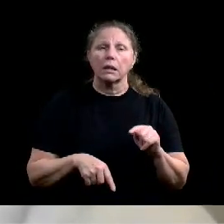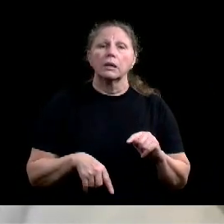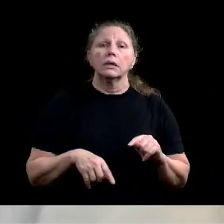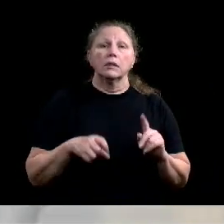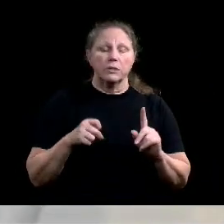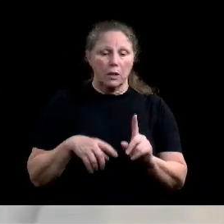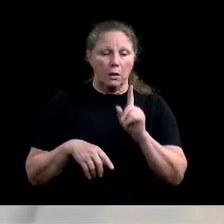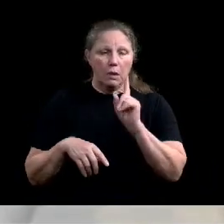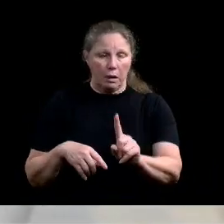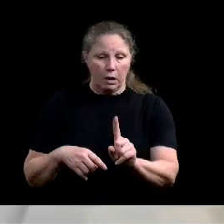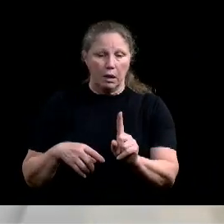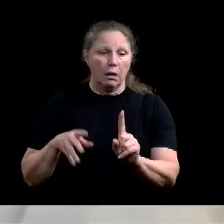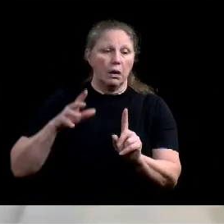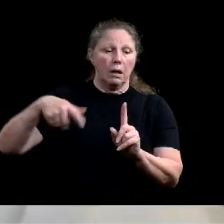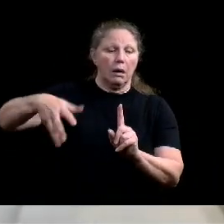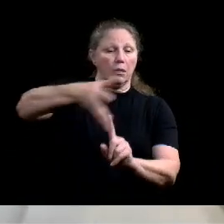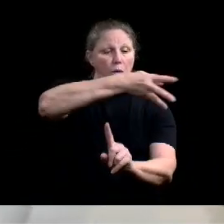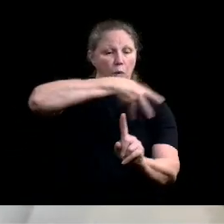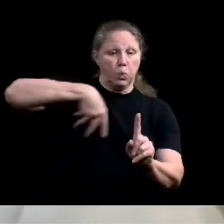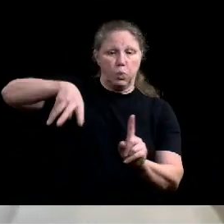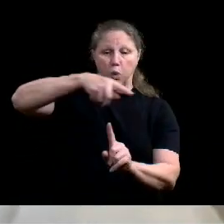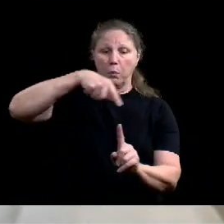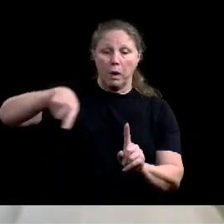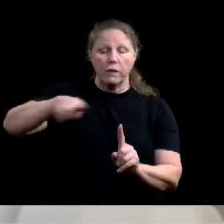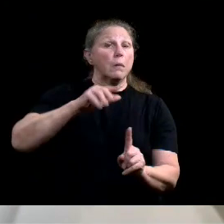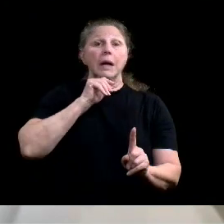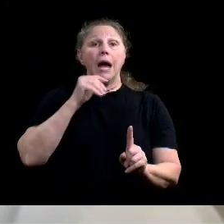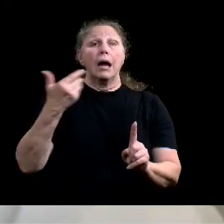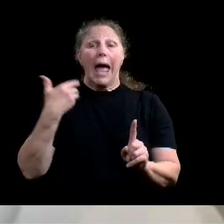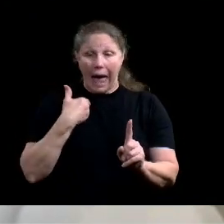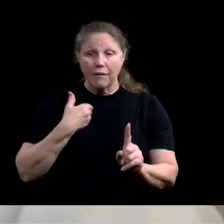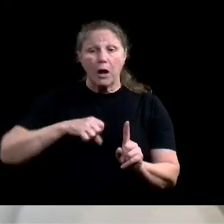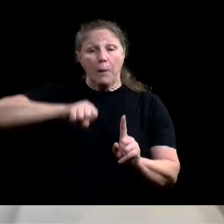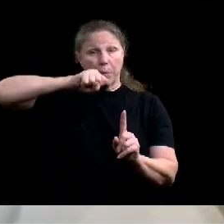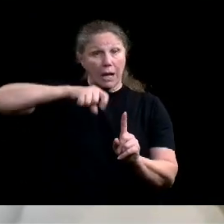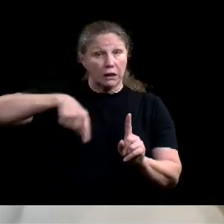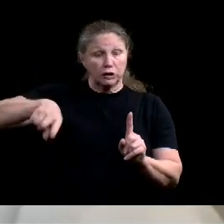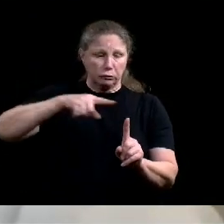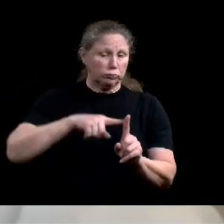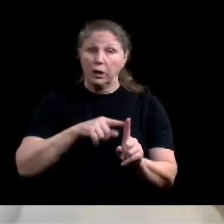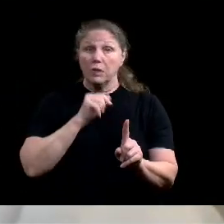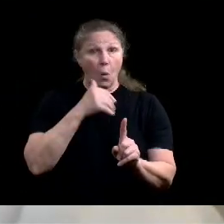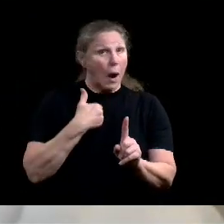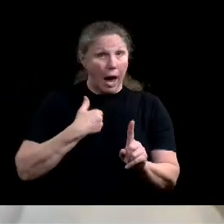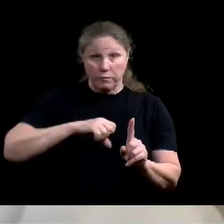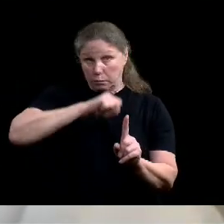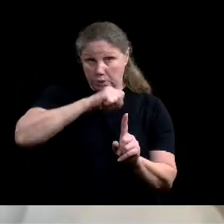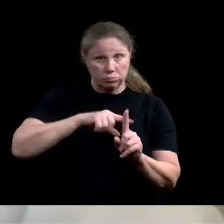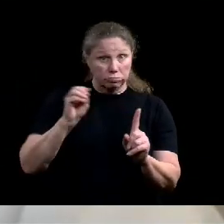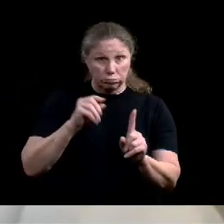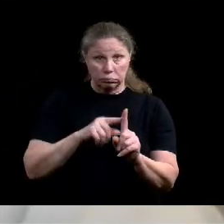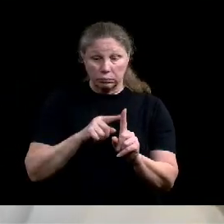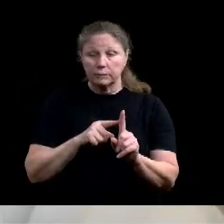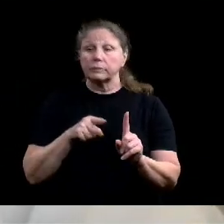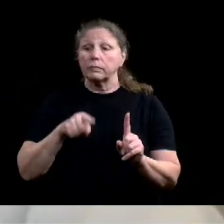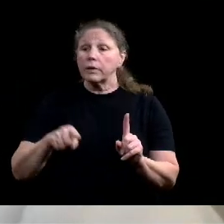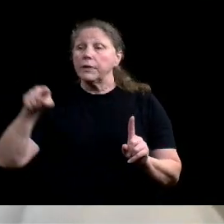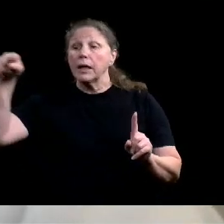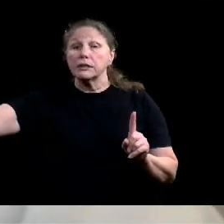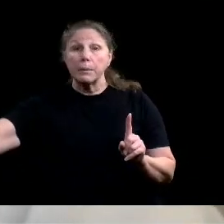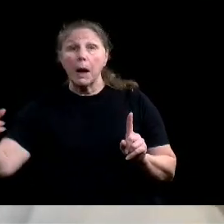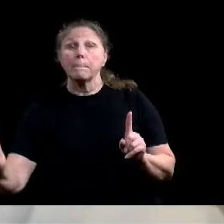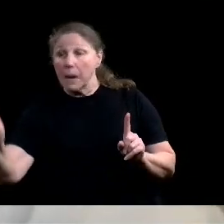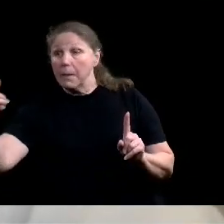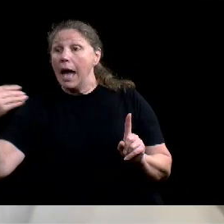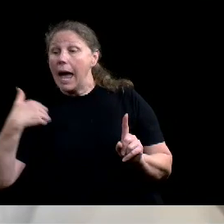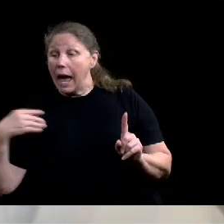the, or an adequate number of the rest of the herd is immune, then after that person, gets